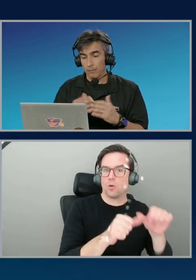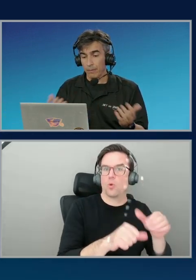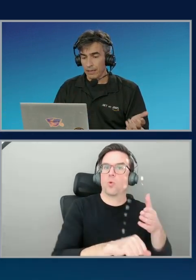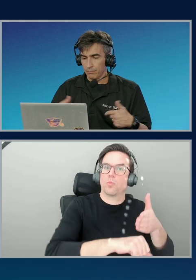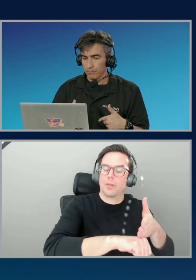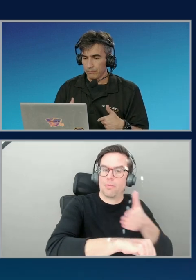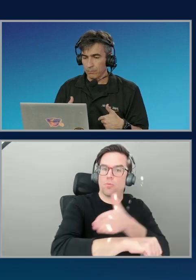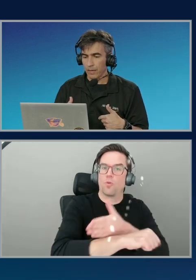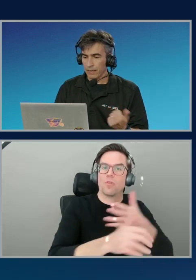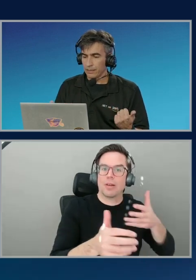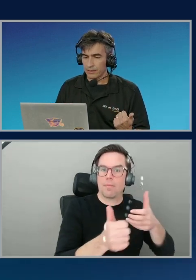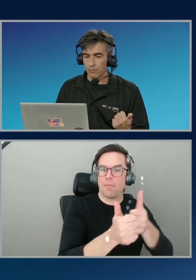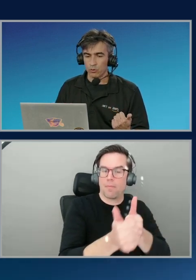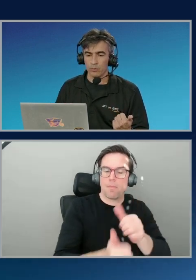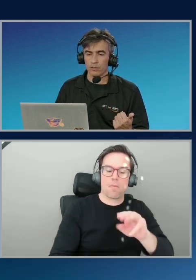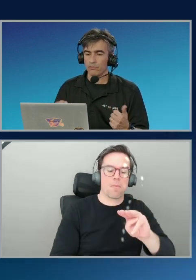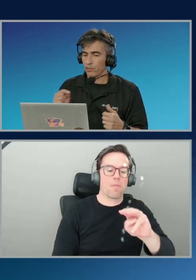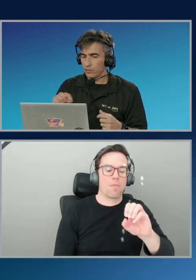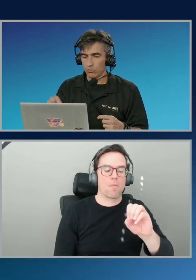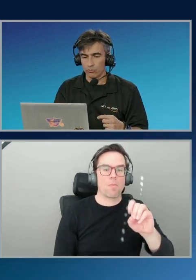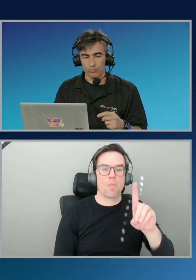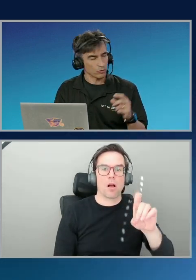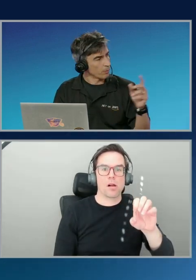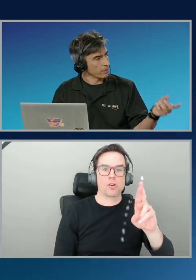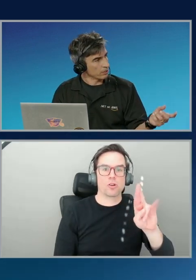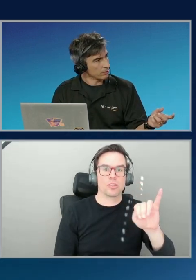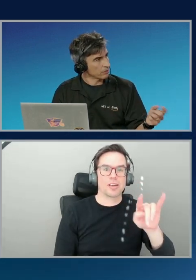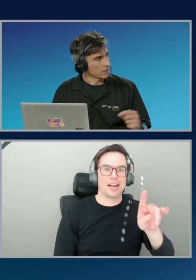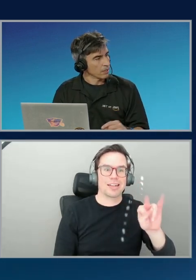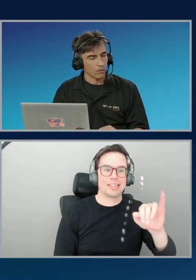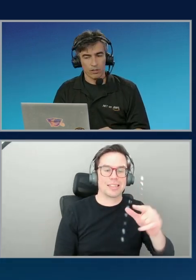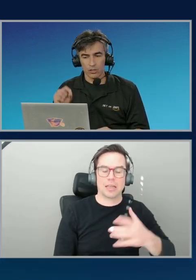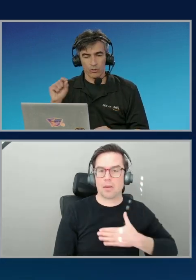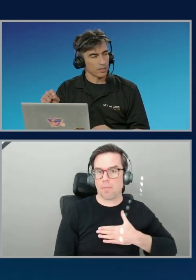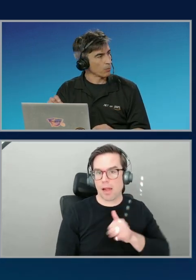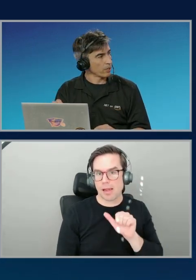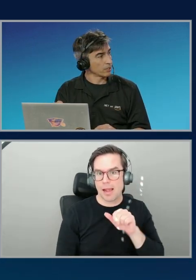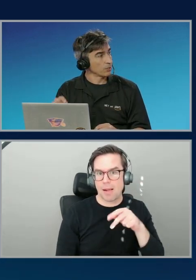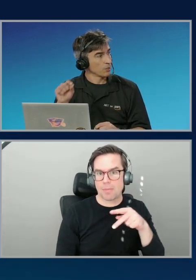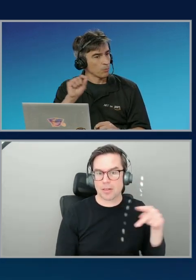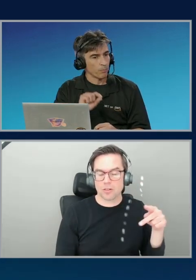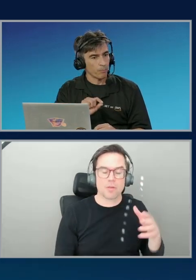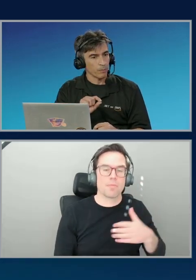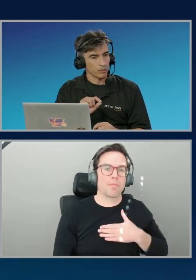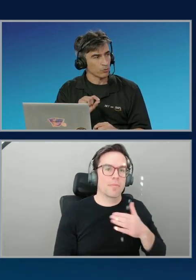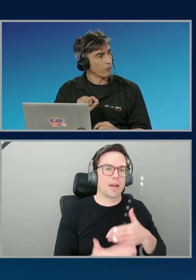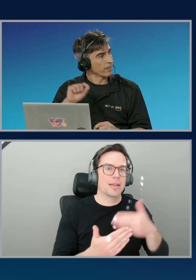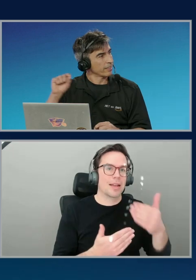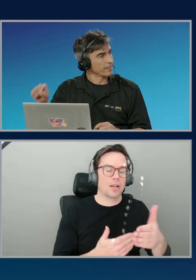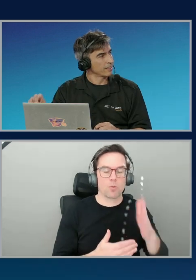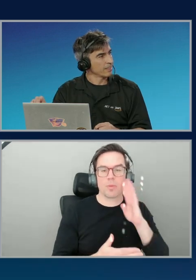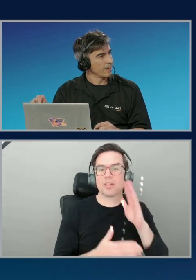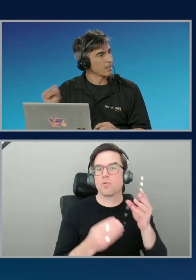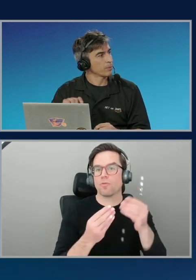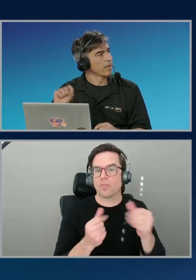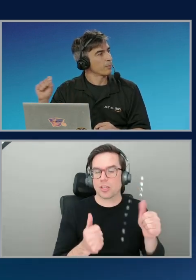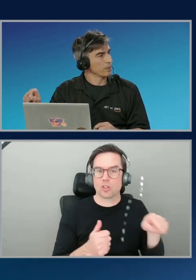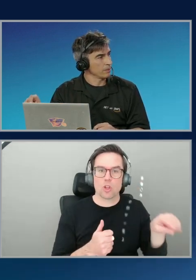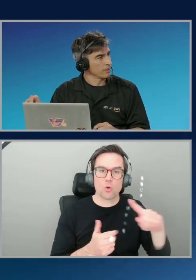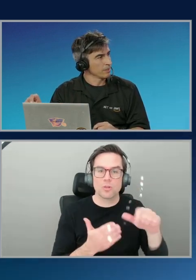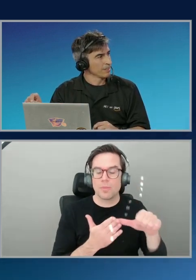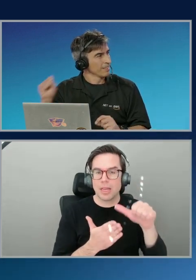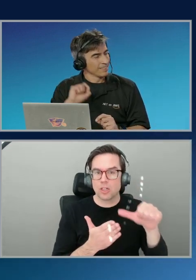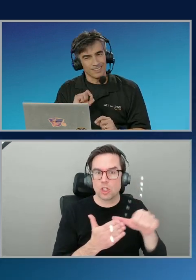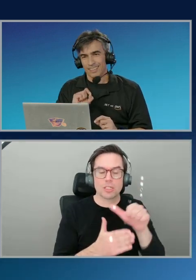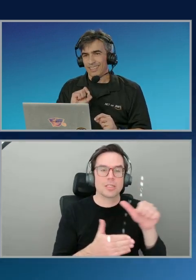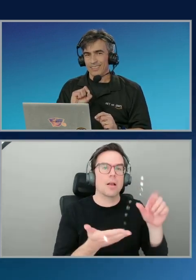My next step would be fix those Razor pages, connect to AWS, publish to Fargate, and be happy.